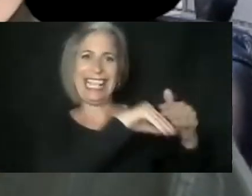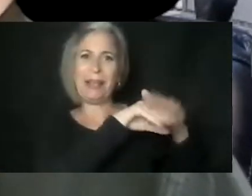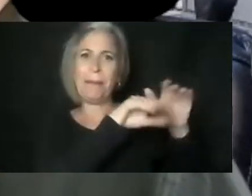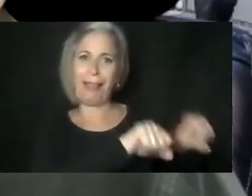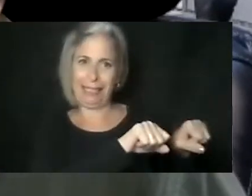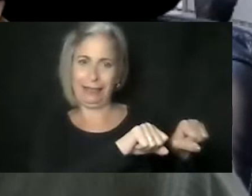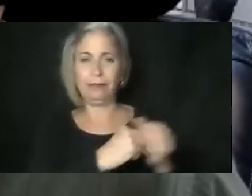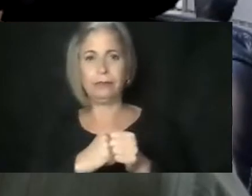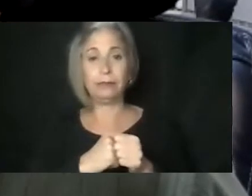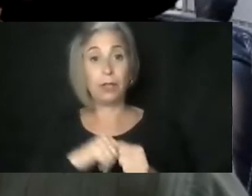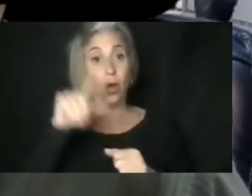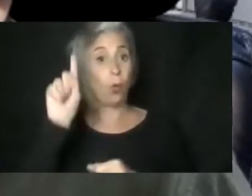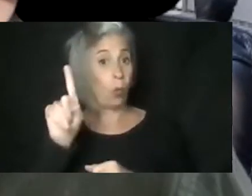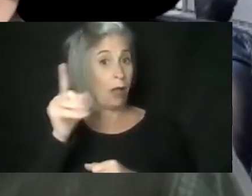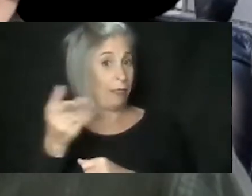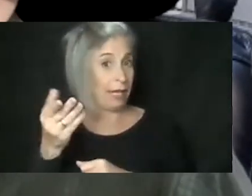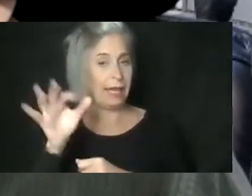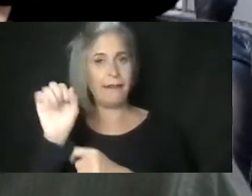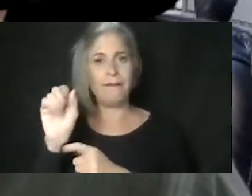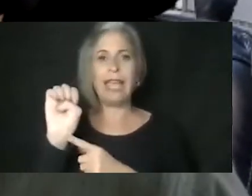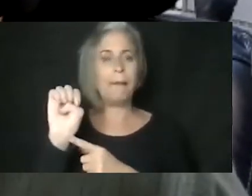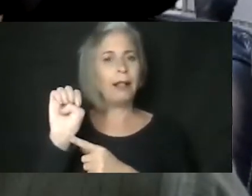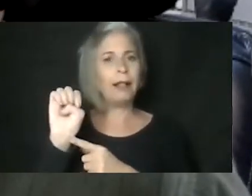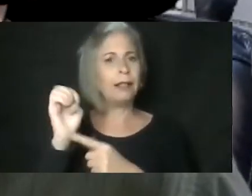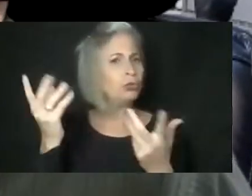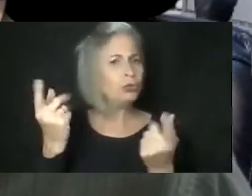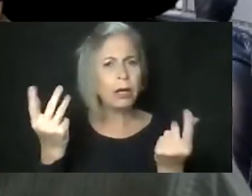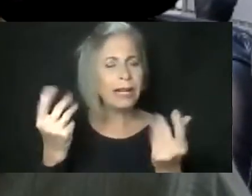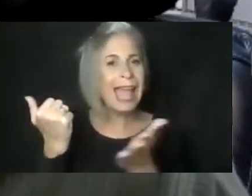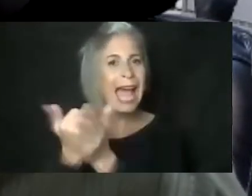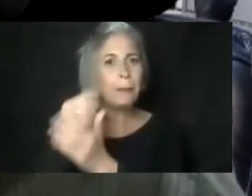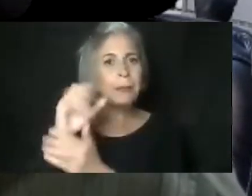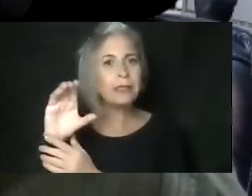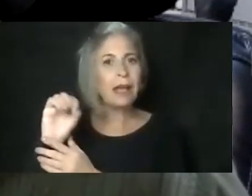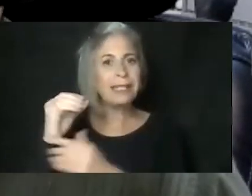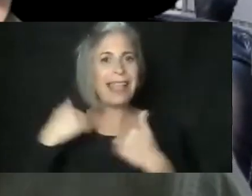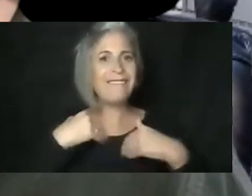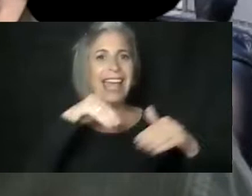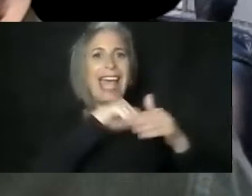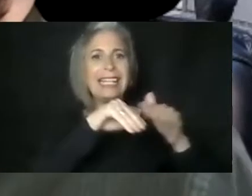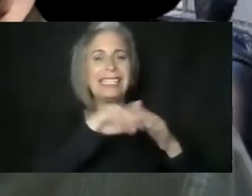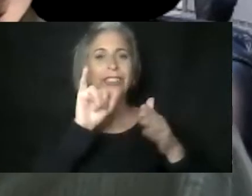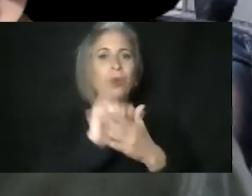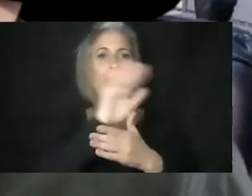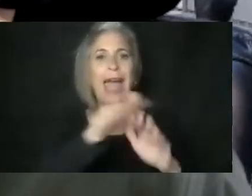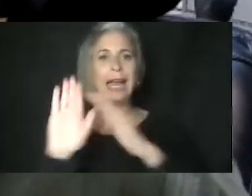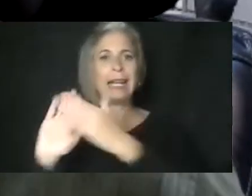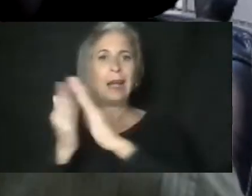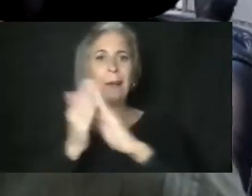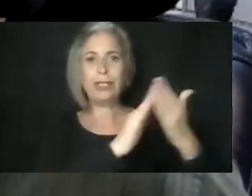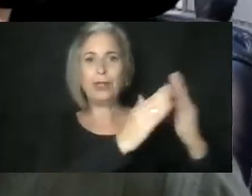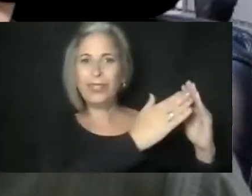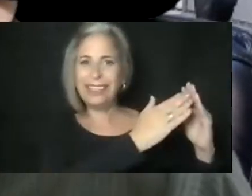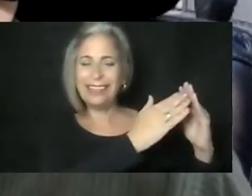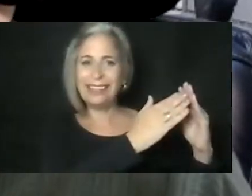So on the one hand, what Fable does is it helps companies get access to that community in ways that they